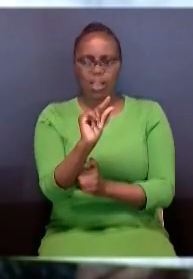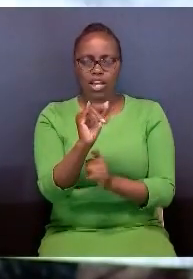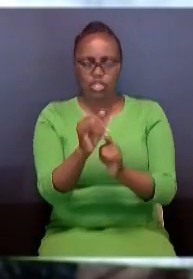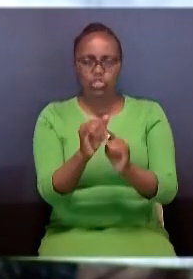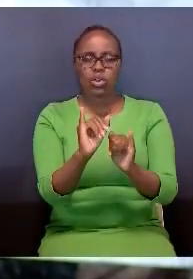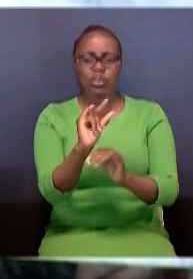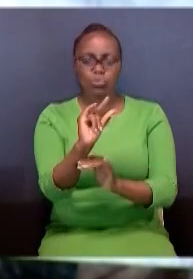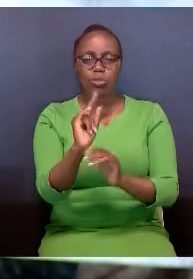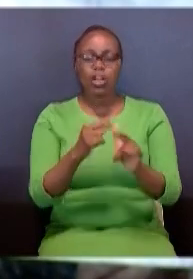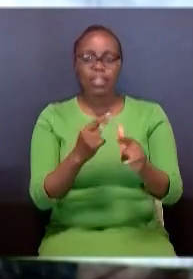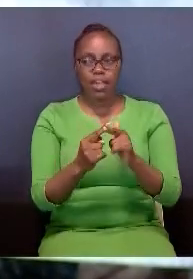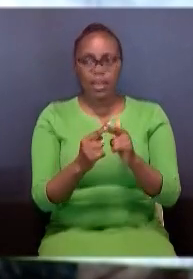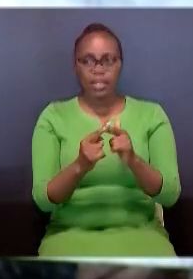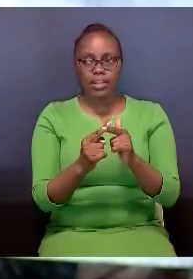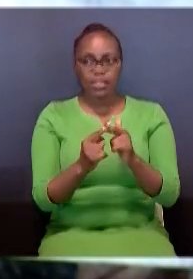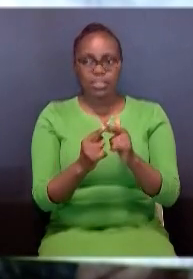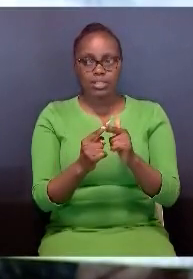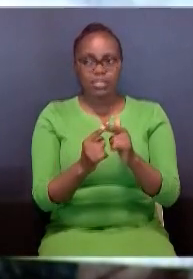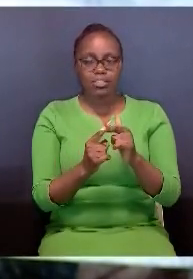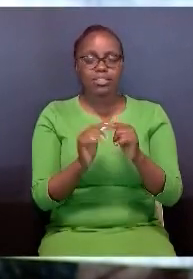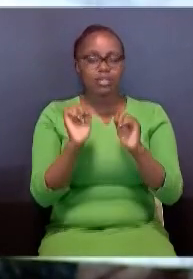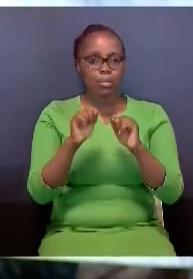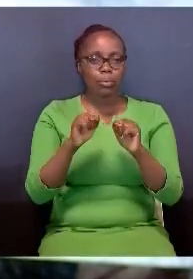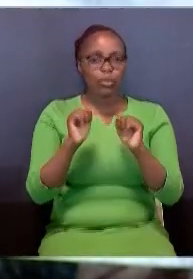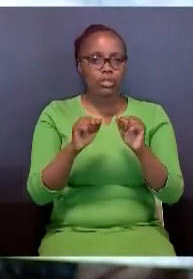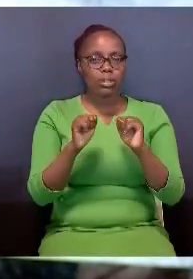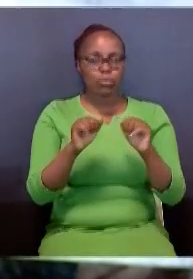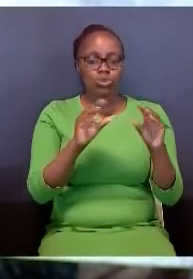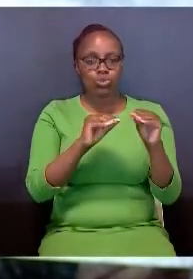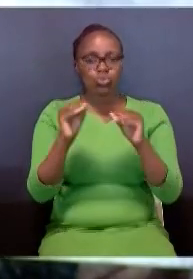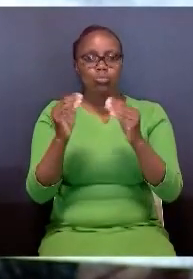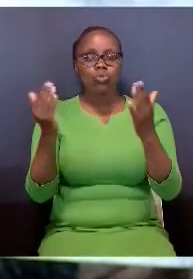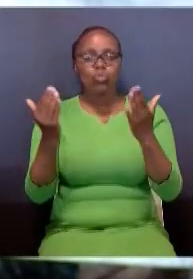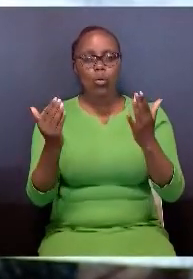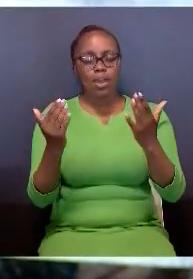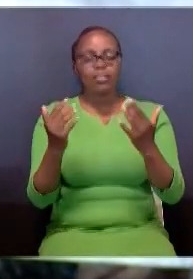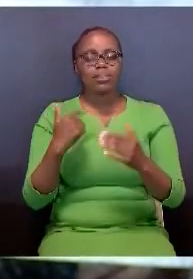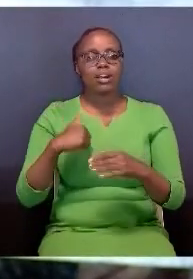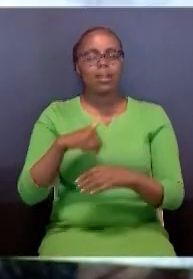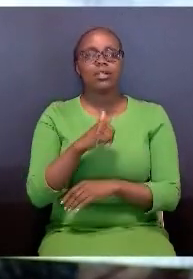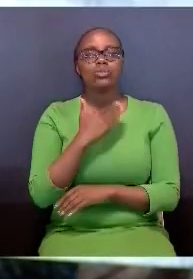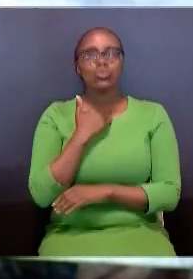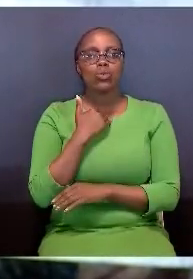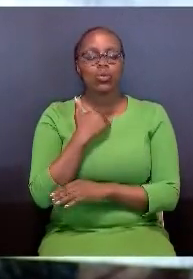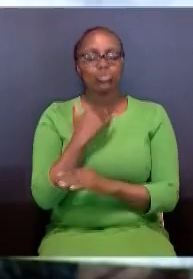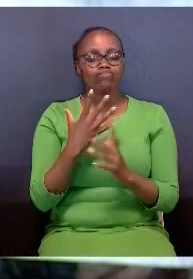and we will be where we want to be.